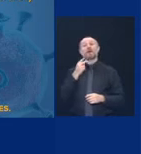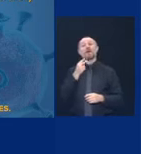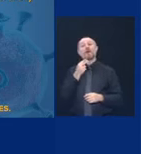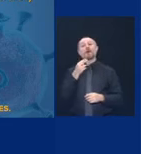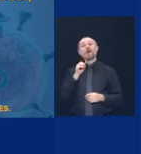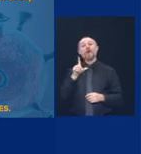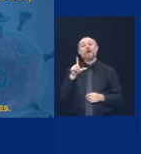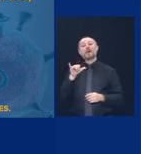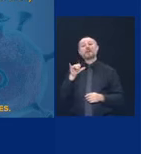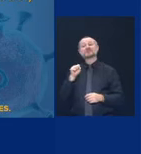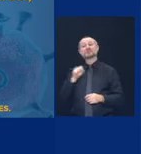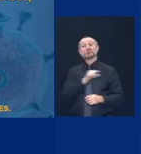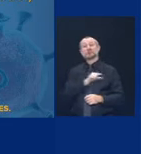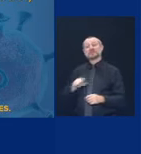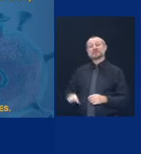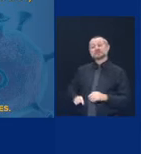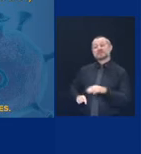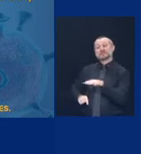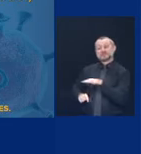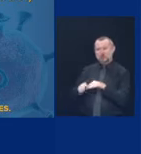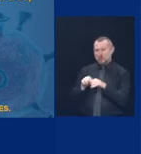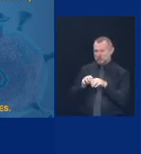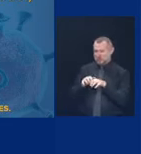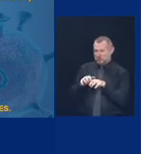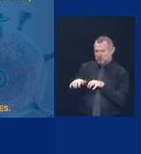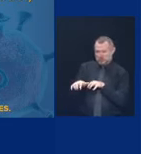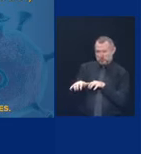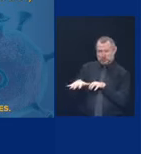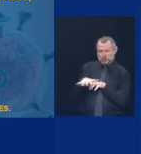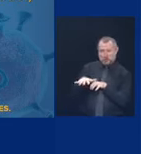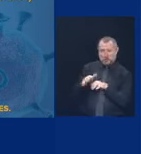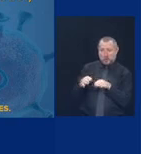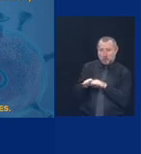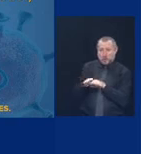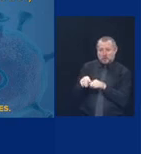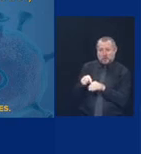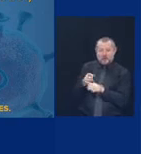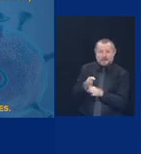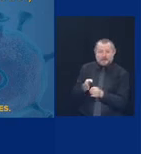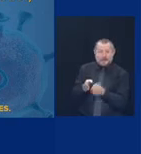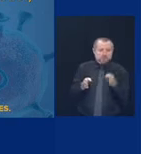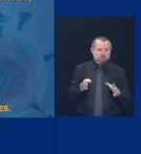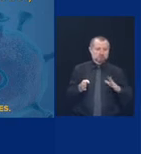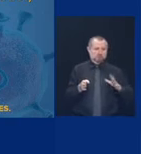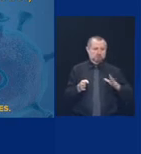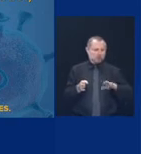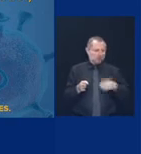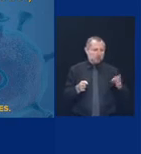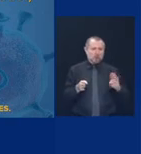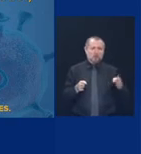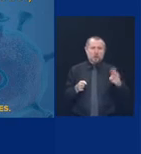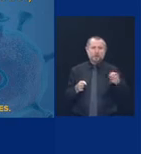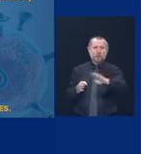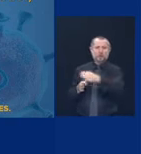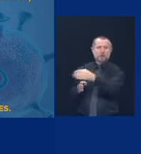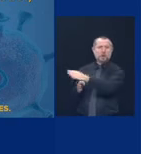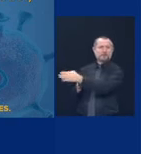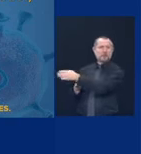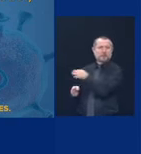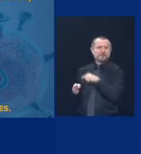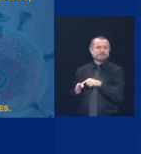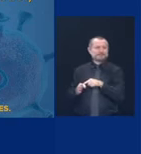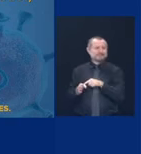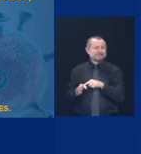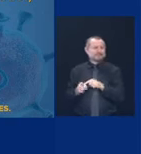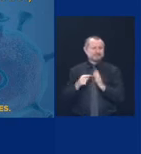to close down just because Hollis, Queens is out of control. And